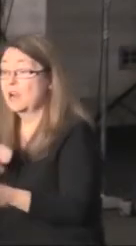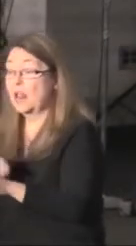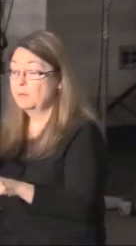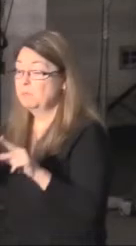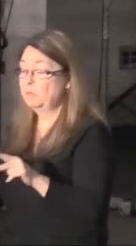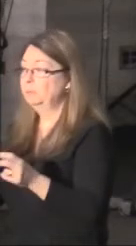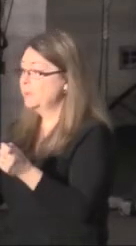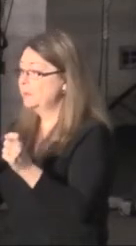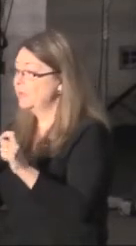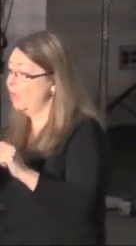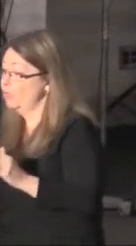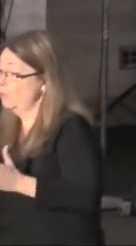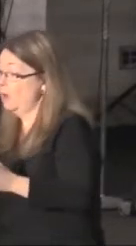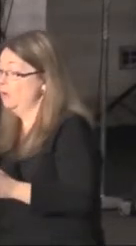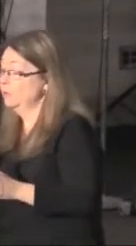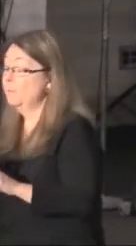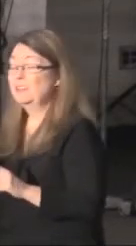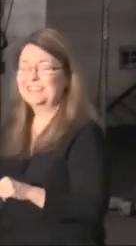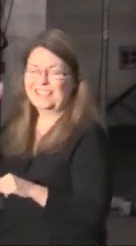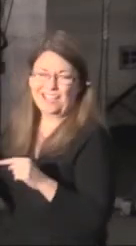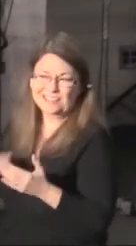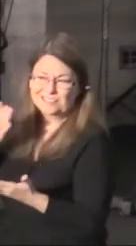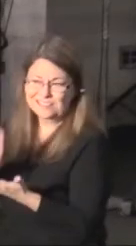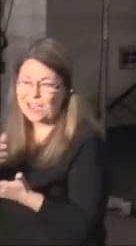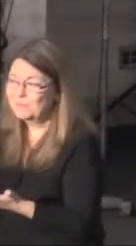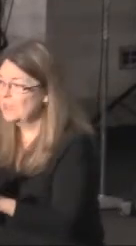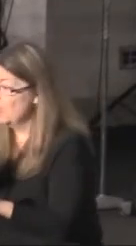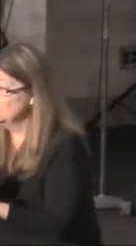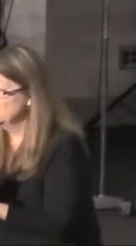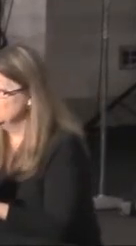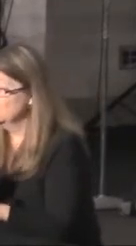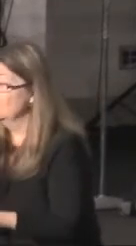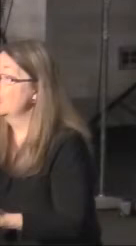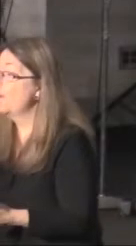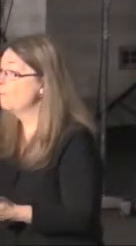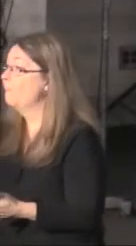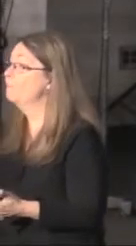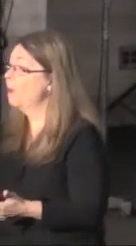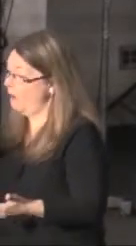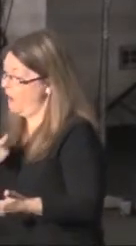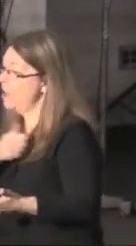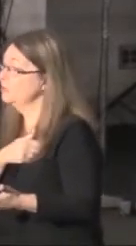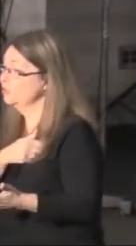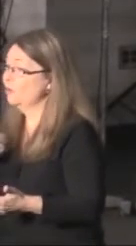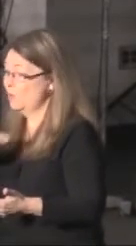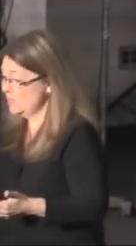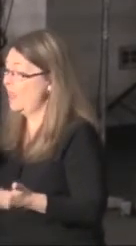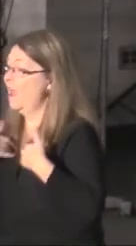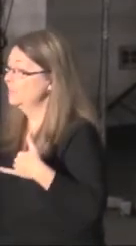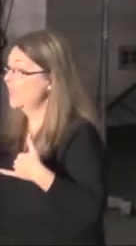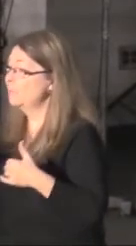have manipulated it on the other side as well, but you can't stop the gospel. And that's Paul's attitude. And that should be our attitude. No matter what we go